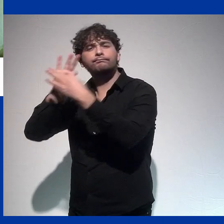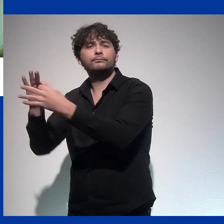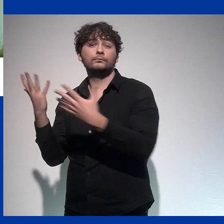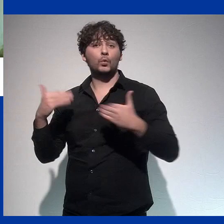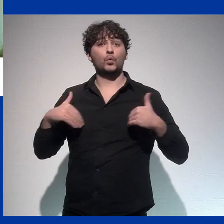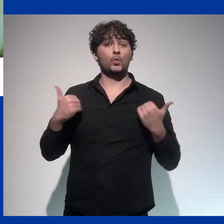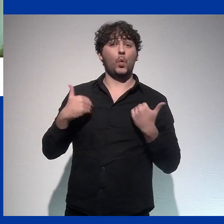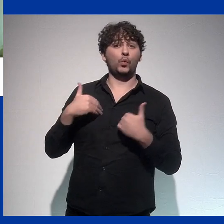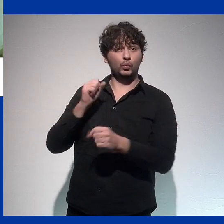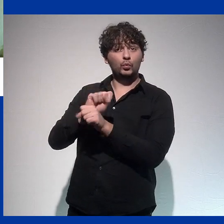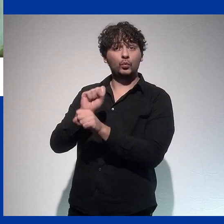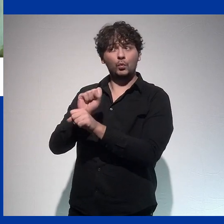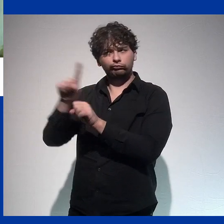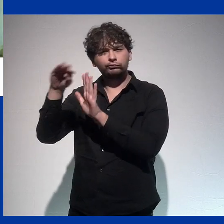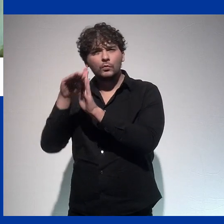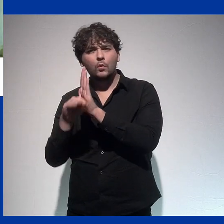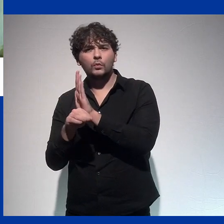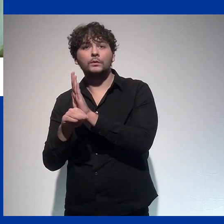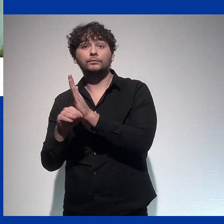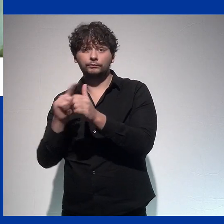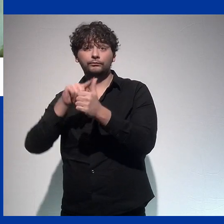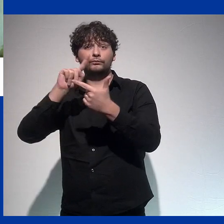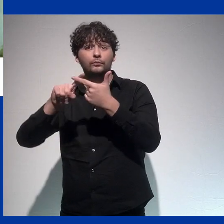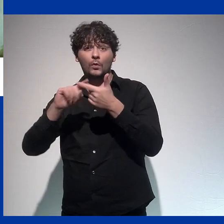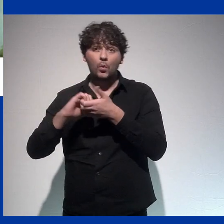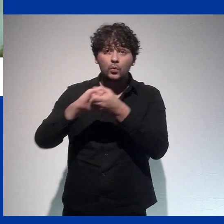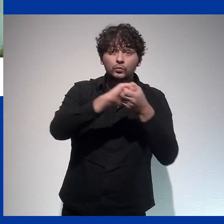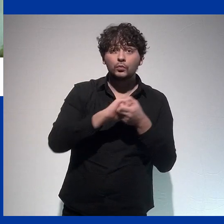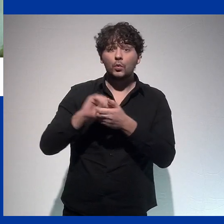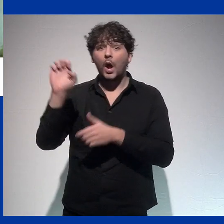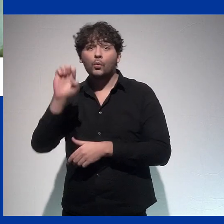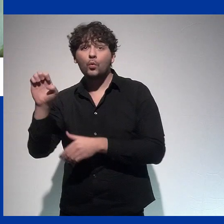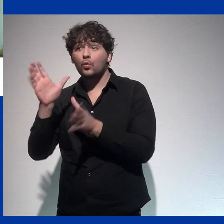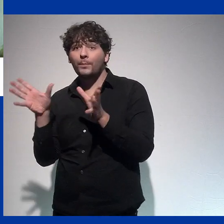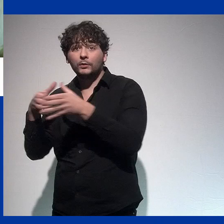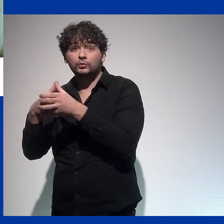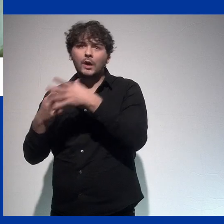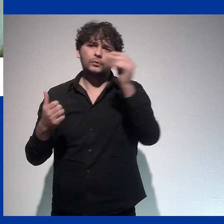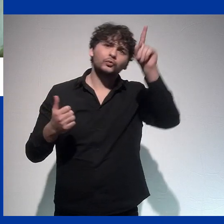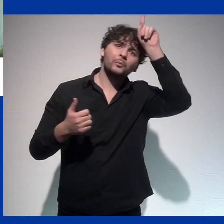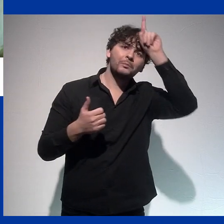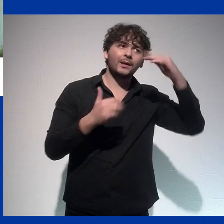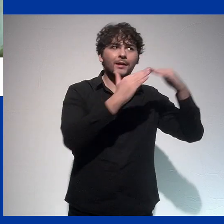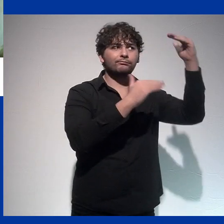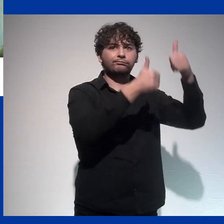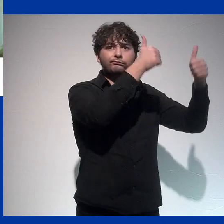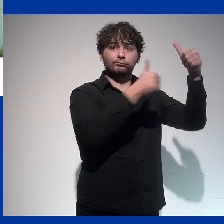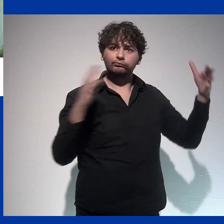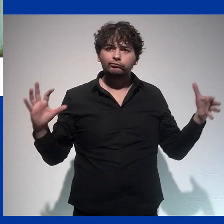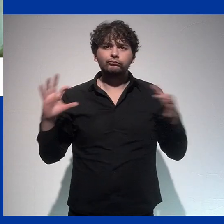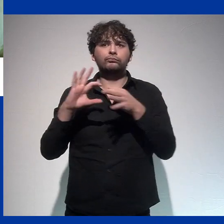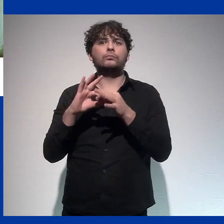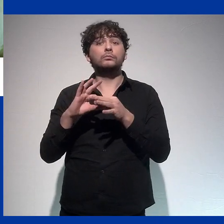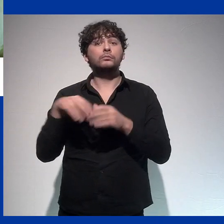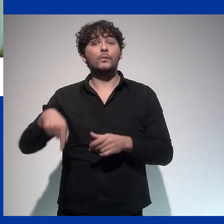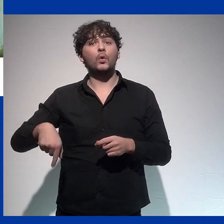this convention in such difficult conditions. Third, but not least, for having allowed Italy to participate with